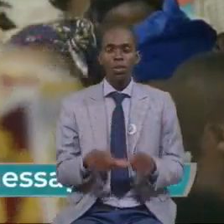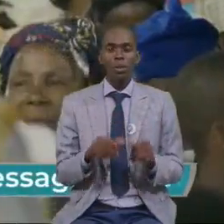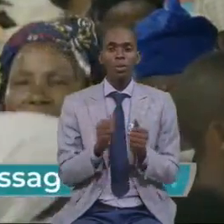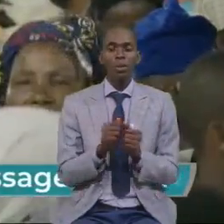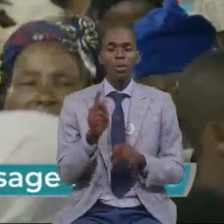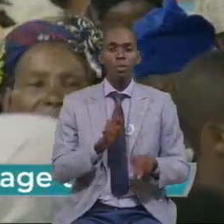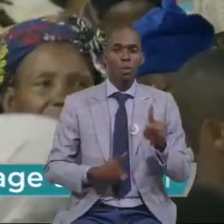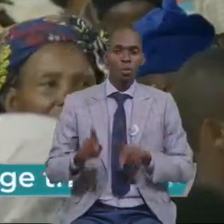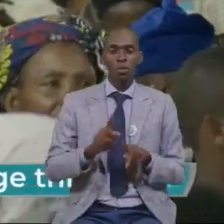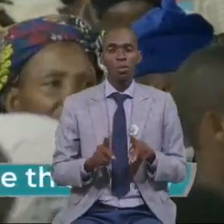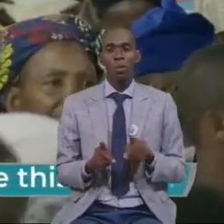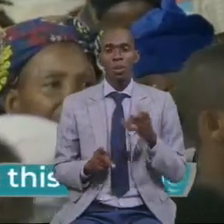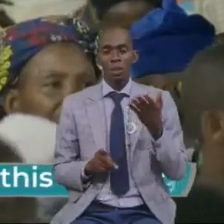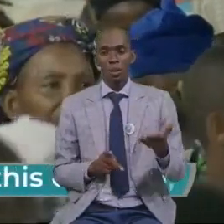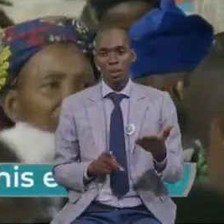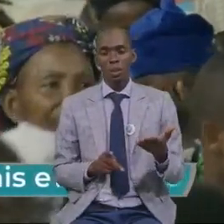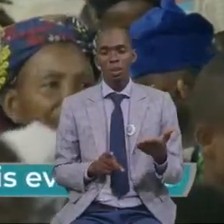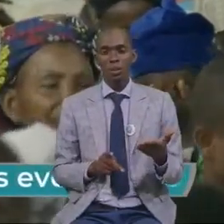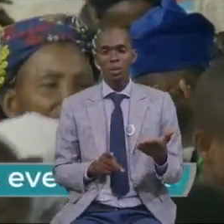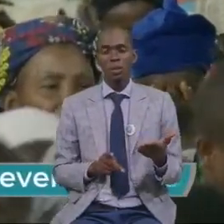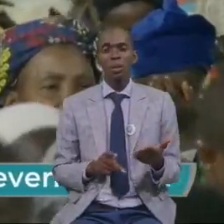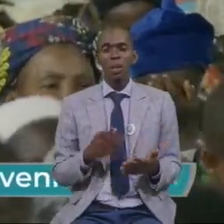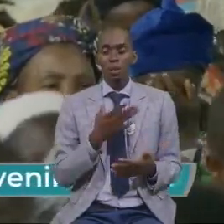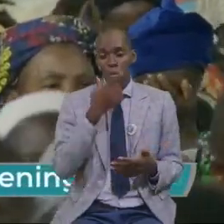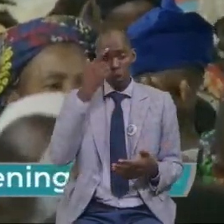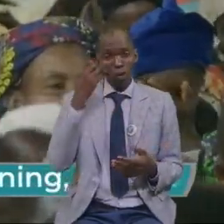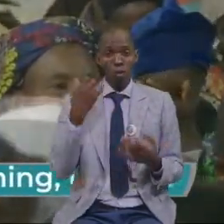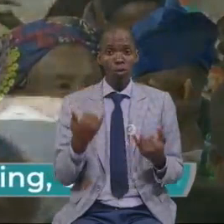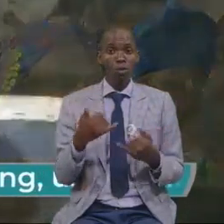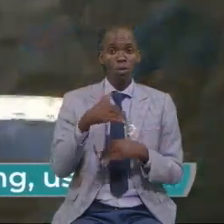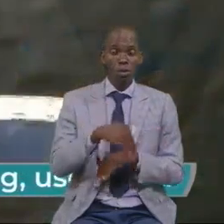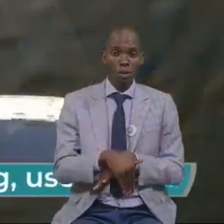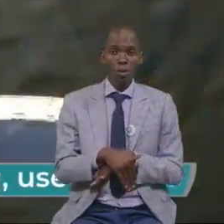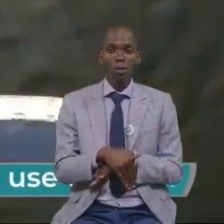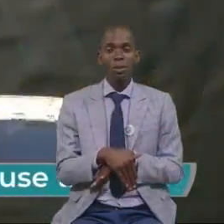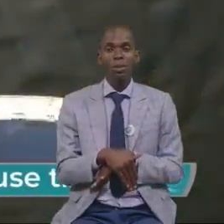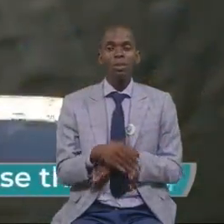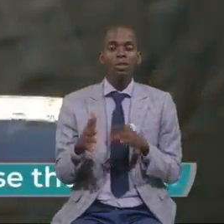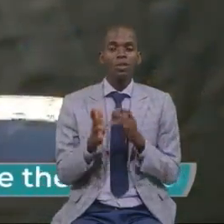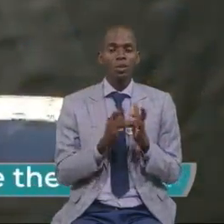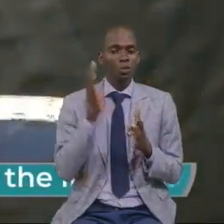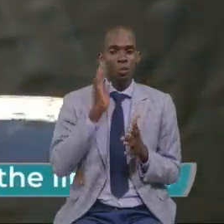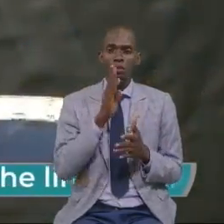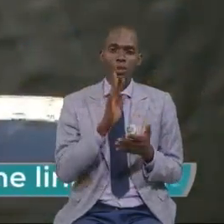are. Because tonight, Jesus will be glorified in this assembly.